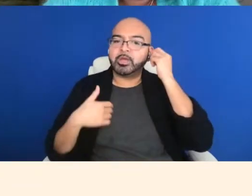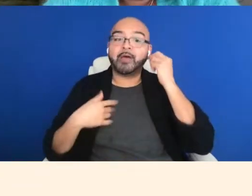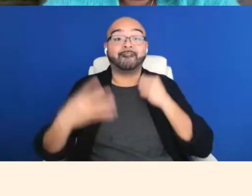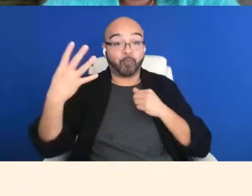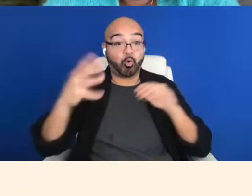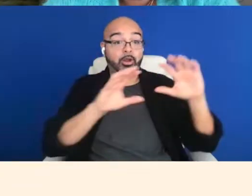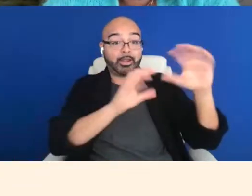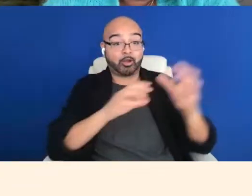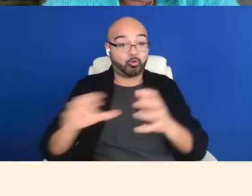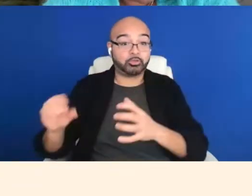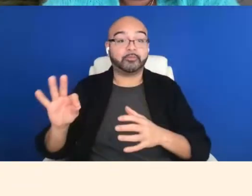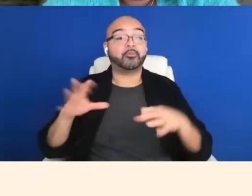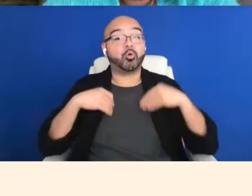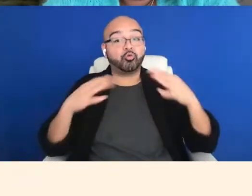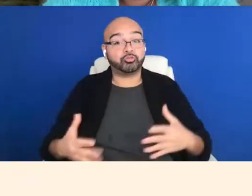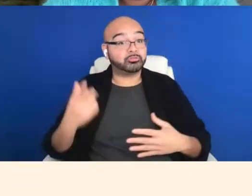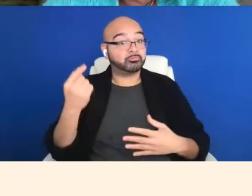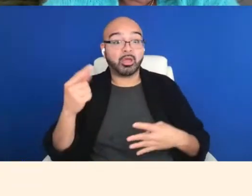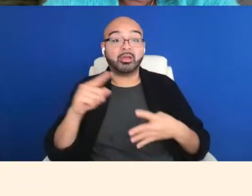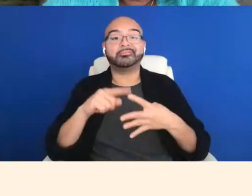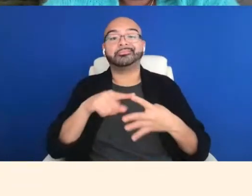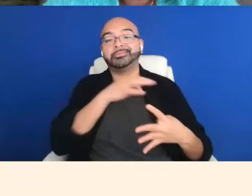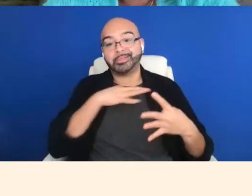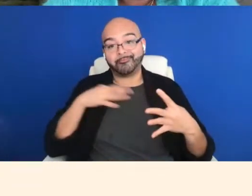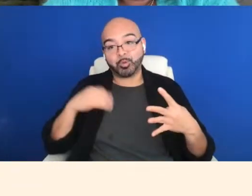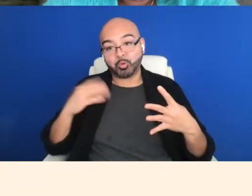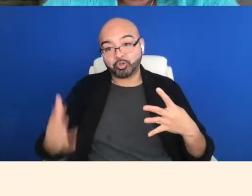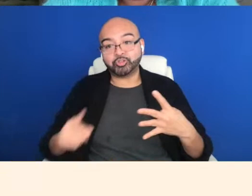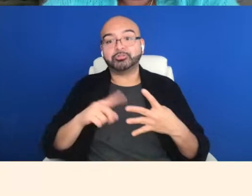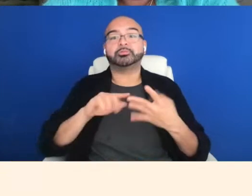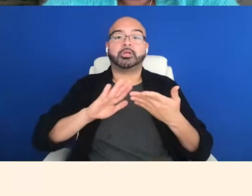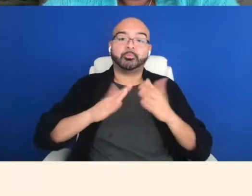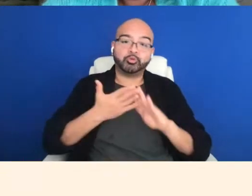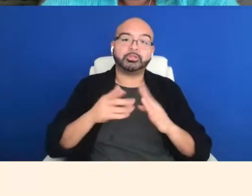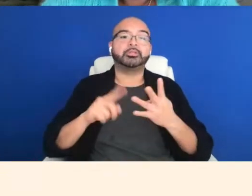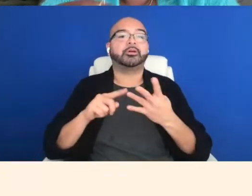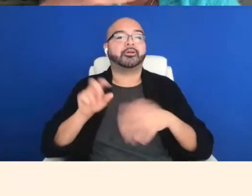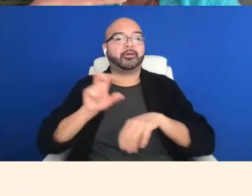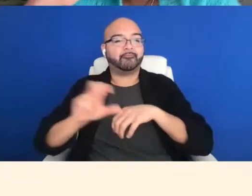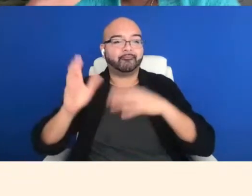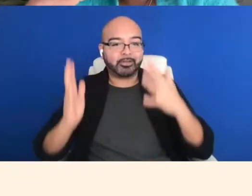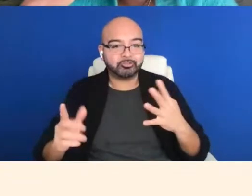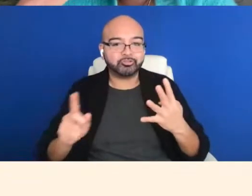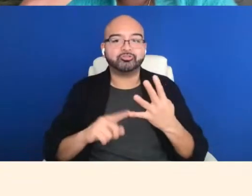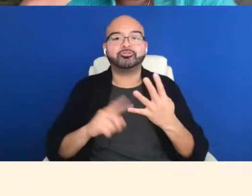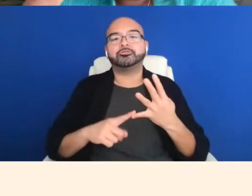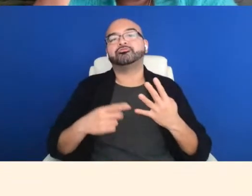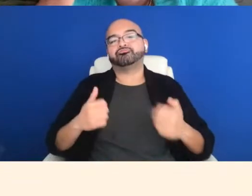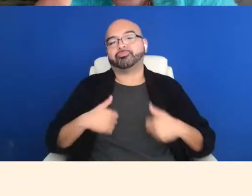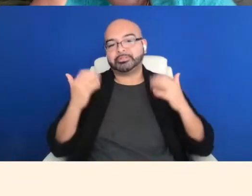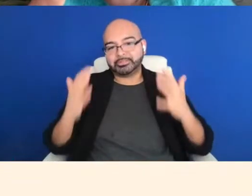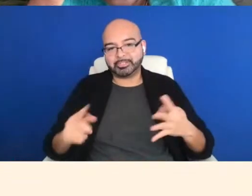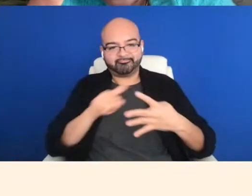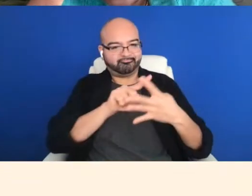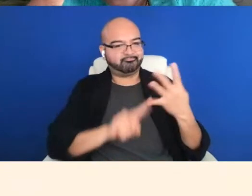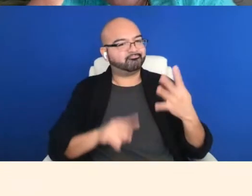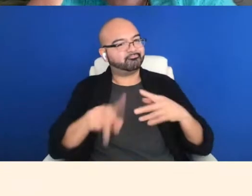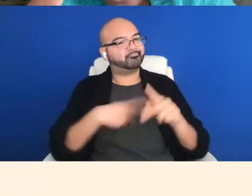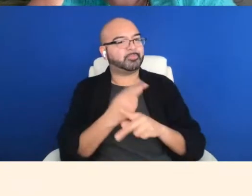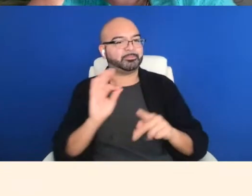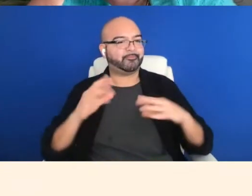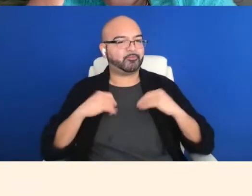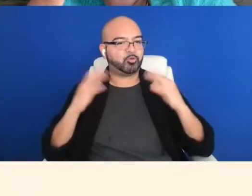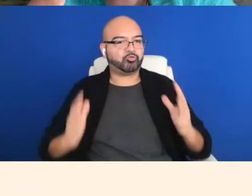are staff owners, community owners, investor owners, and resident owners. And we work kind of a